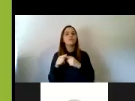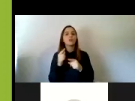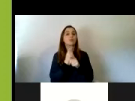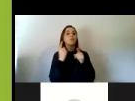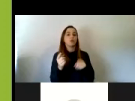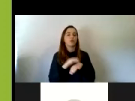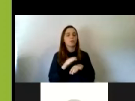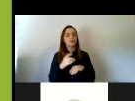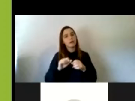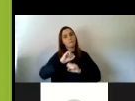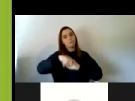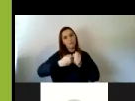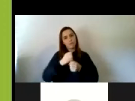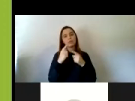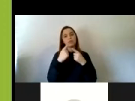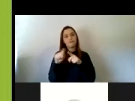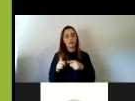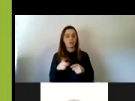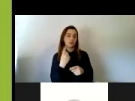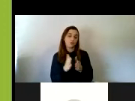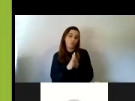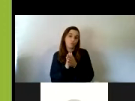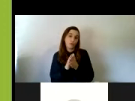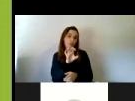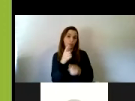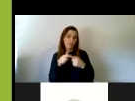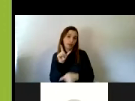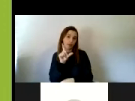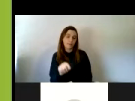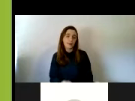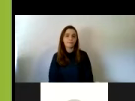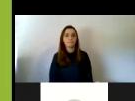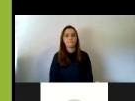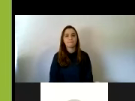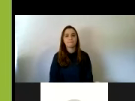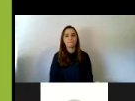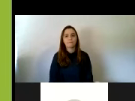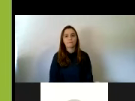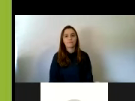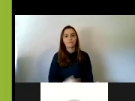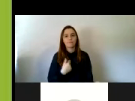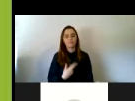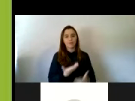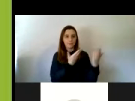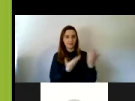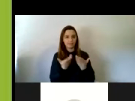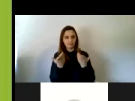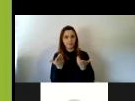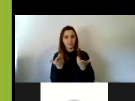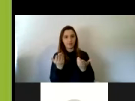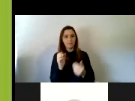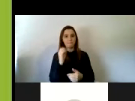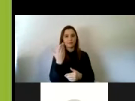and we use them differently. I present these tools. The first is the